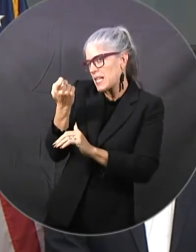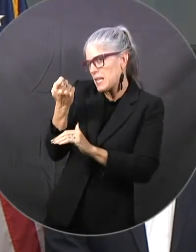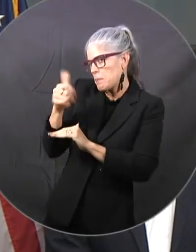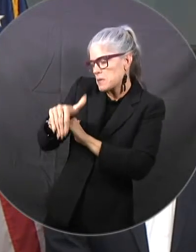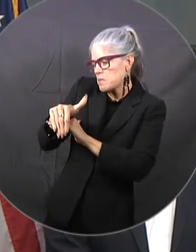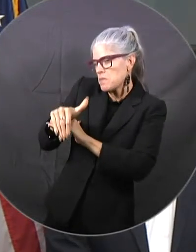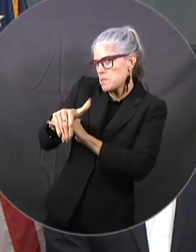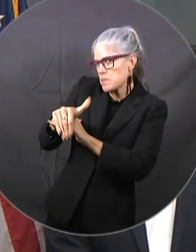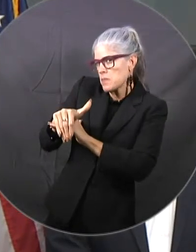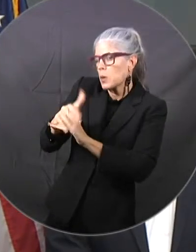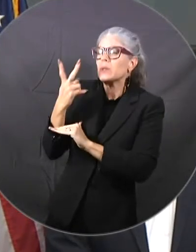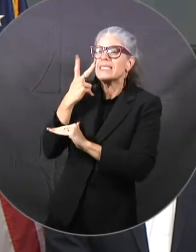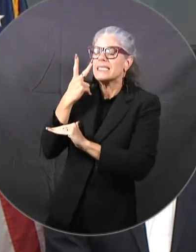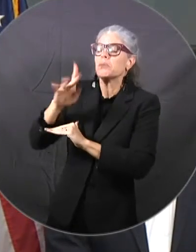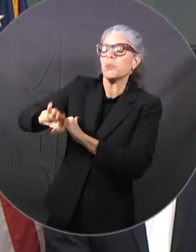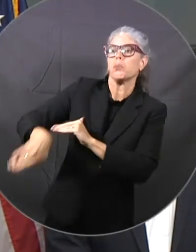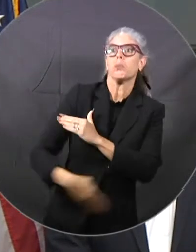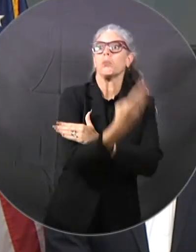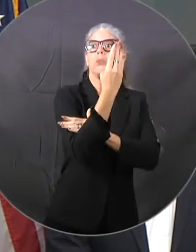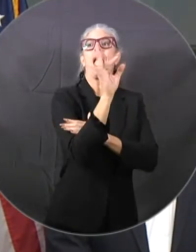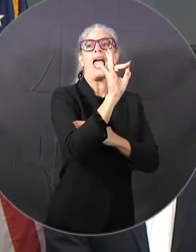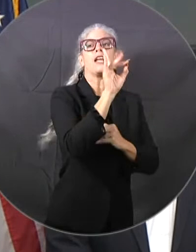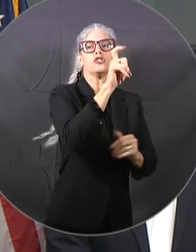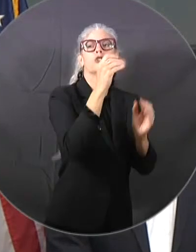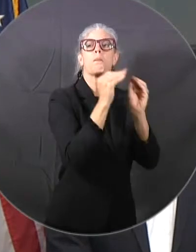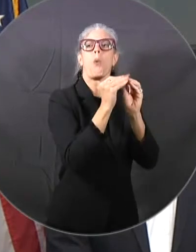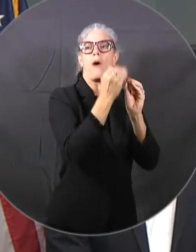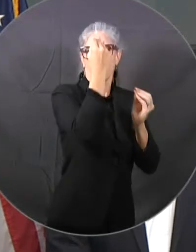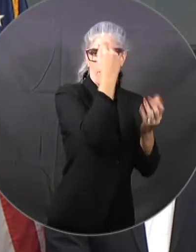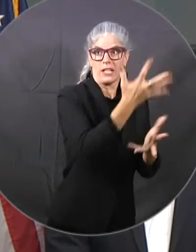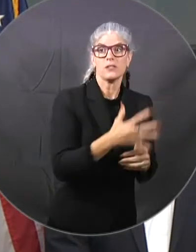everybody on that, but it's definitely coming. It's going to be a major